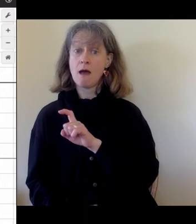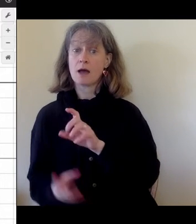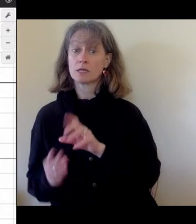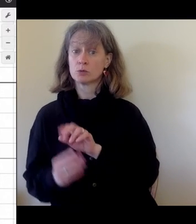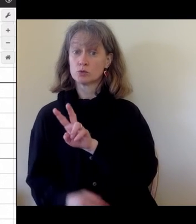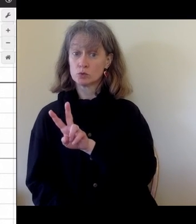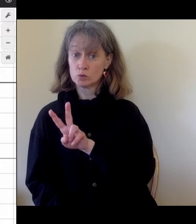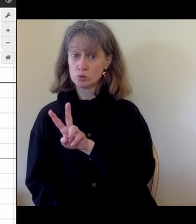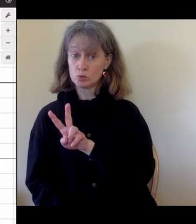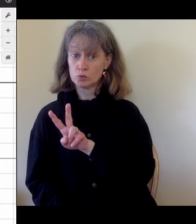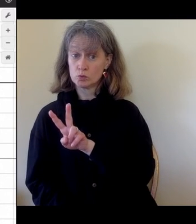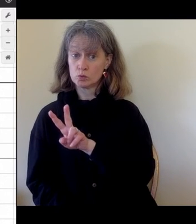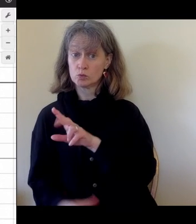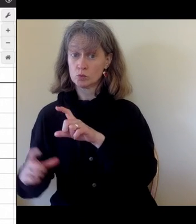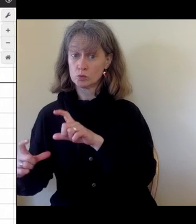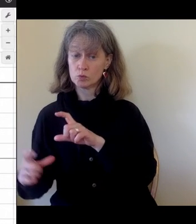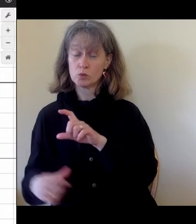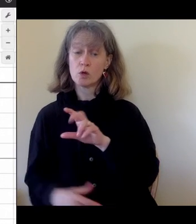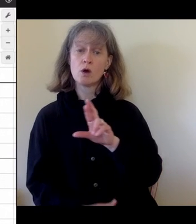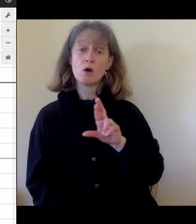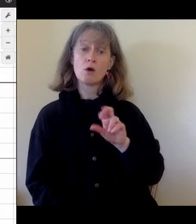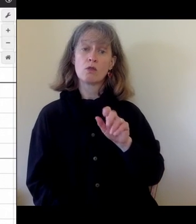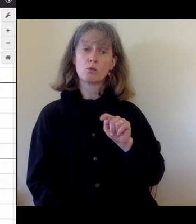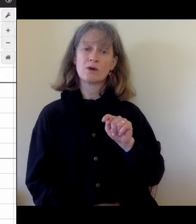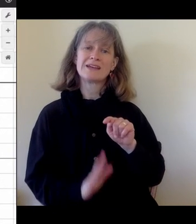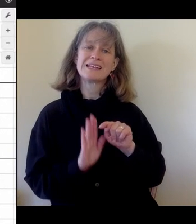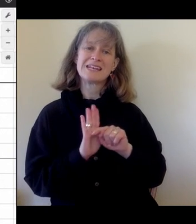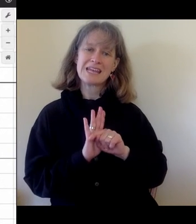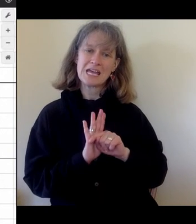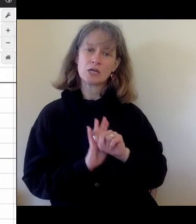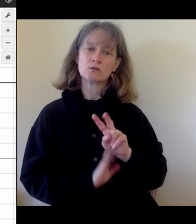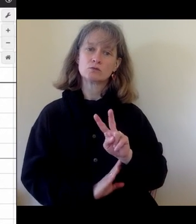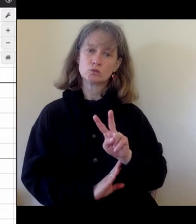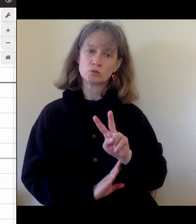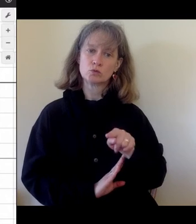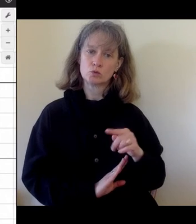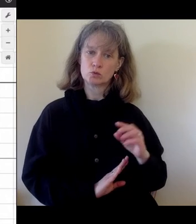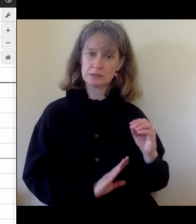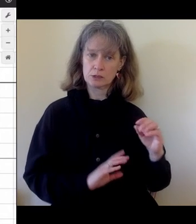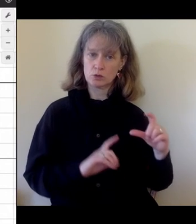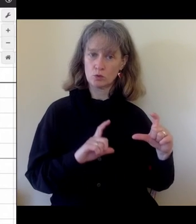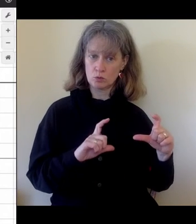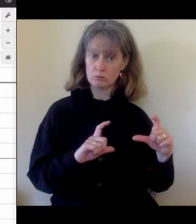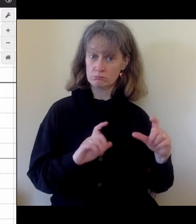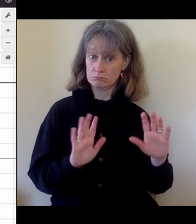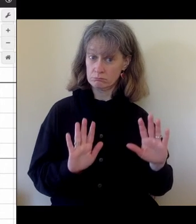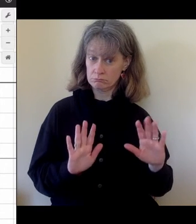2, the root is -2, 0.